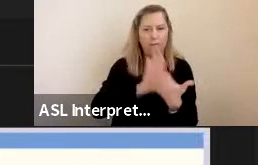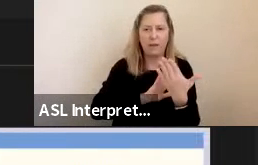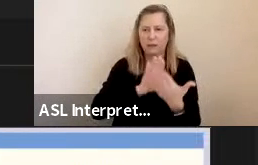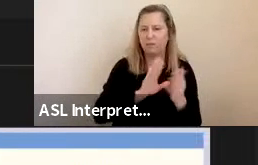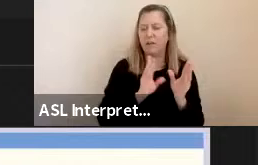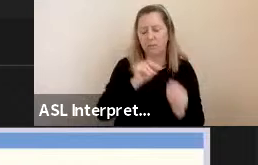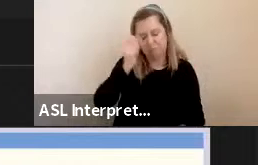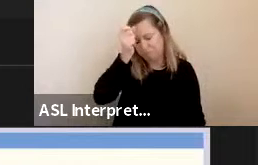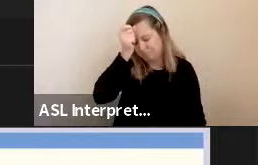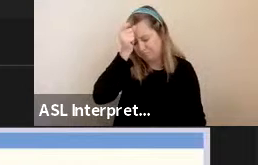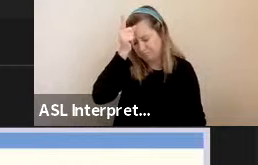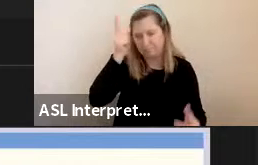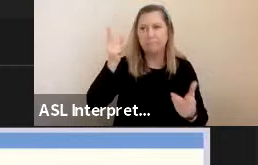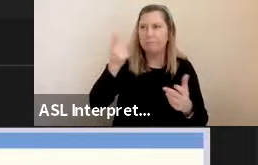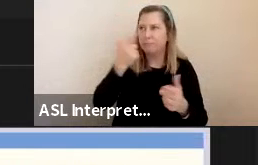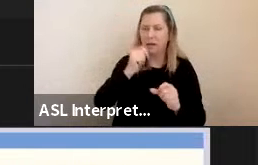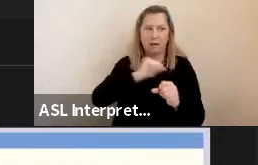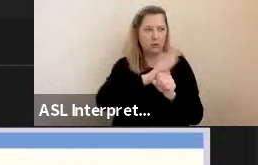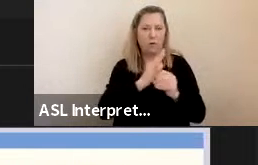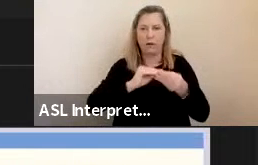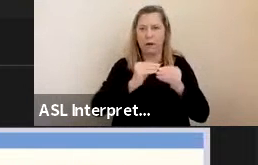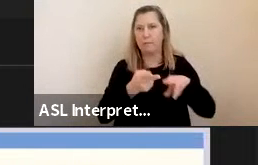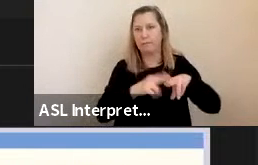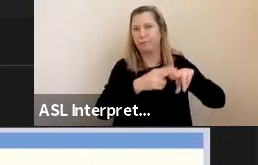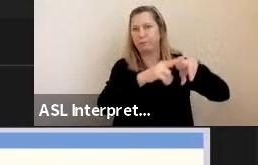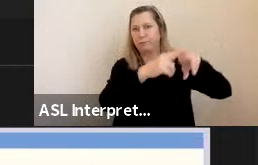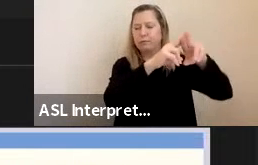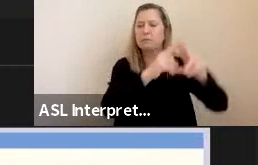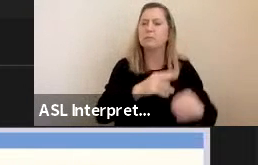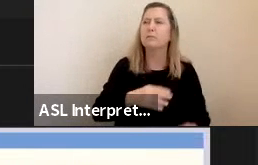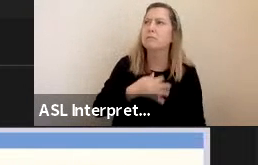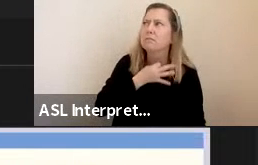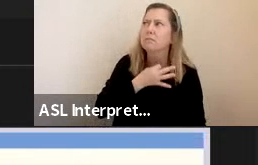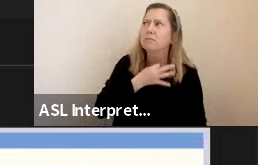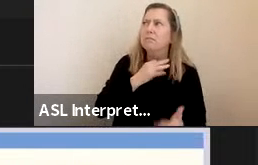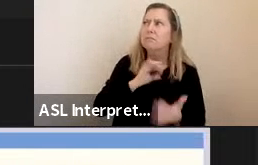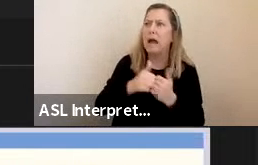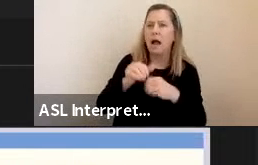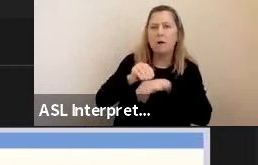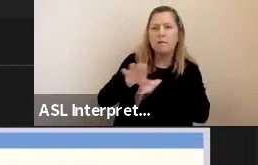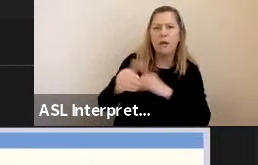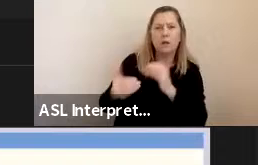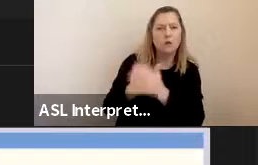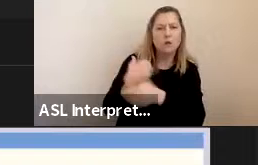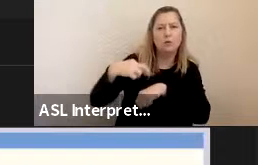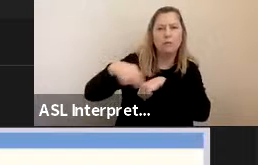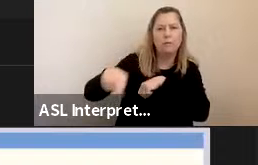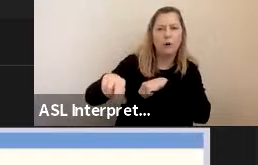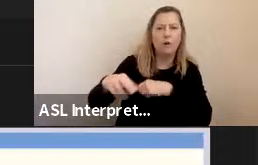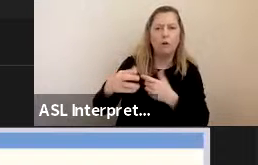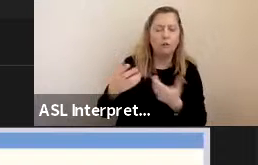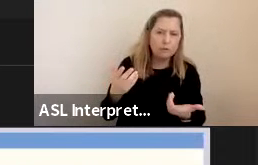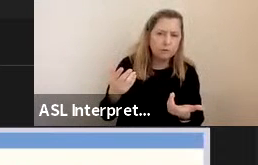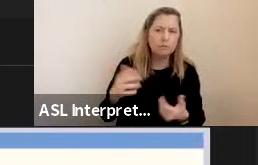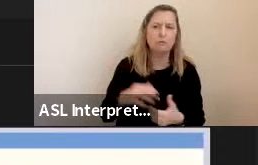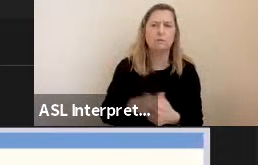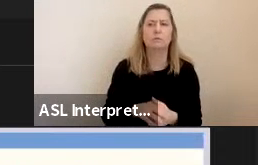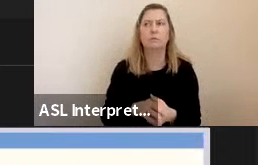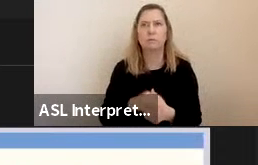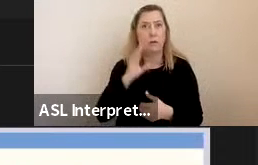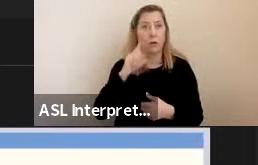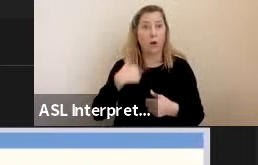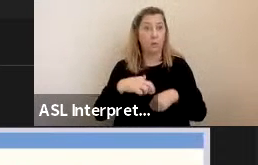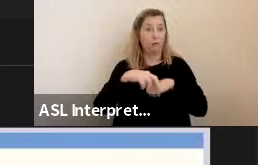certainly understand because the numbers are going up. What is the impact for that for new referrals then, as we're referring cases